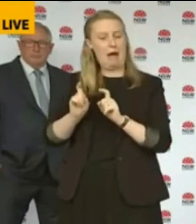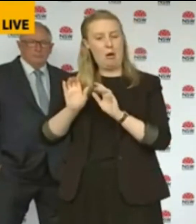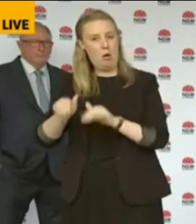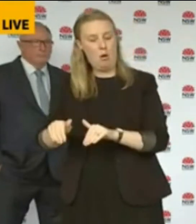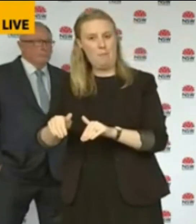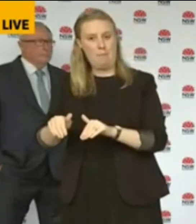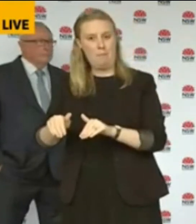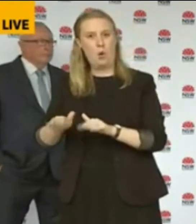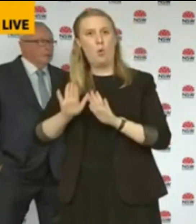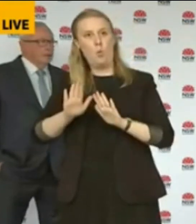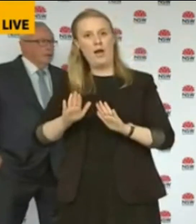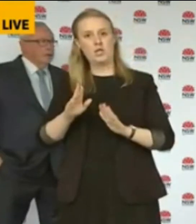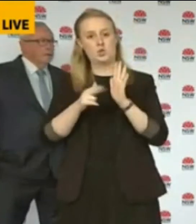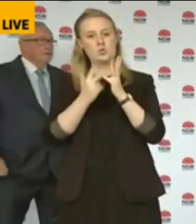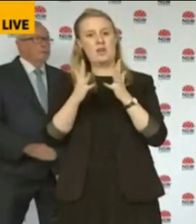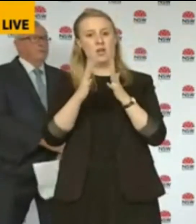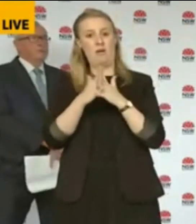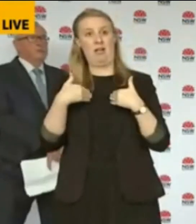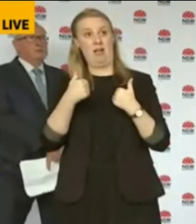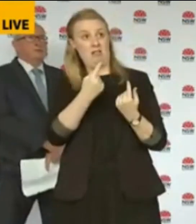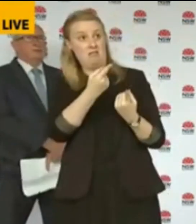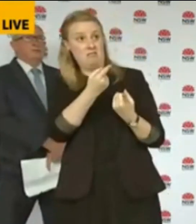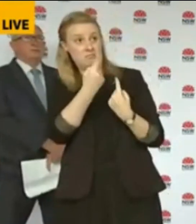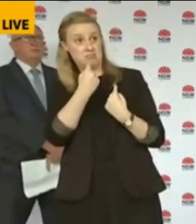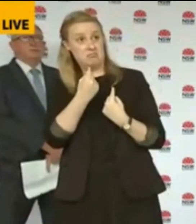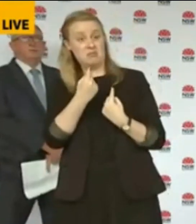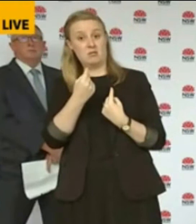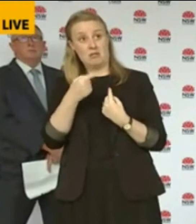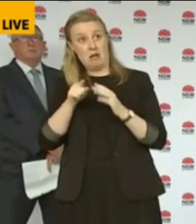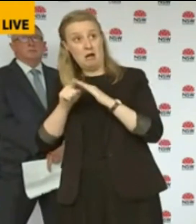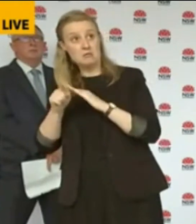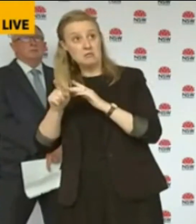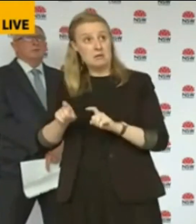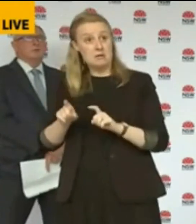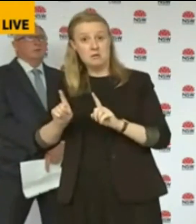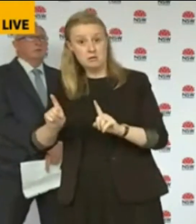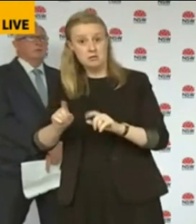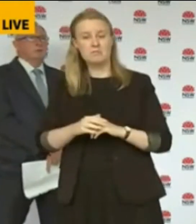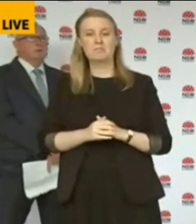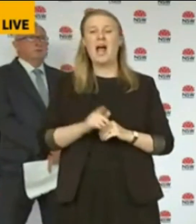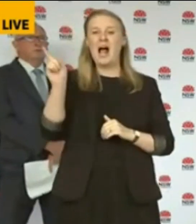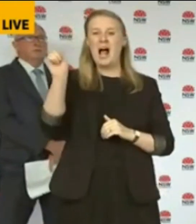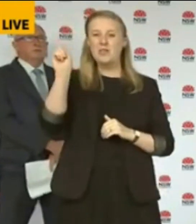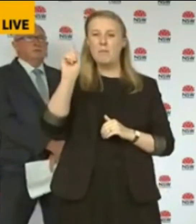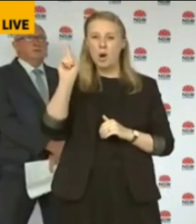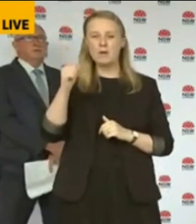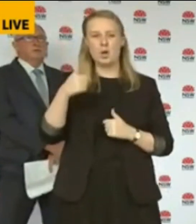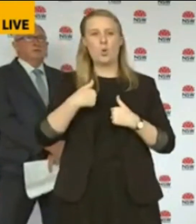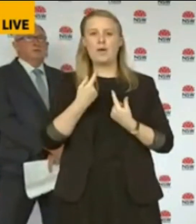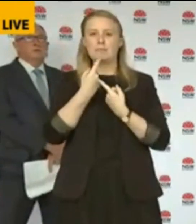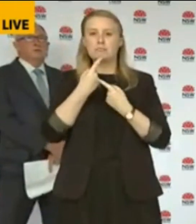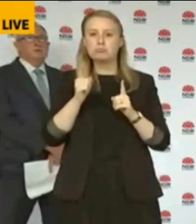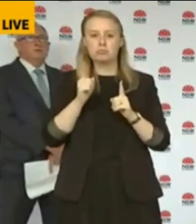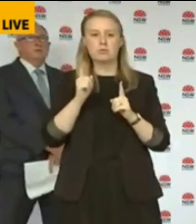Health. And now I just want to explain that initially what we're doing is doing stop and stay. So while we assess the risk